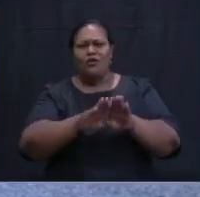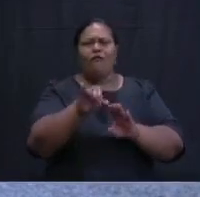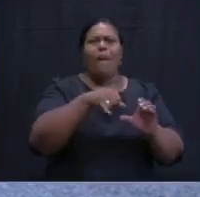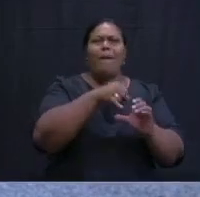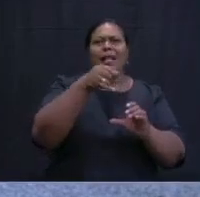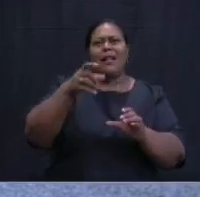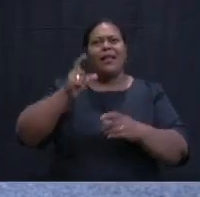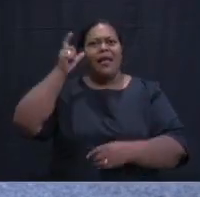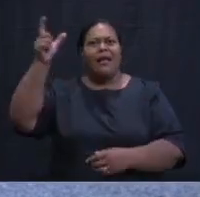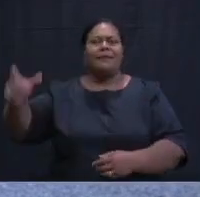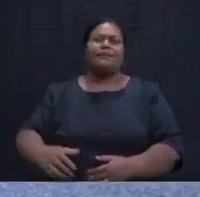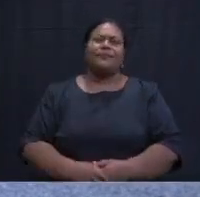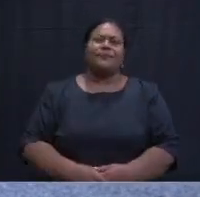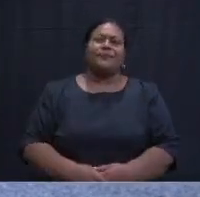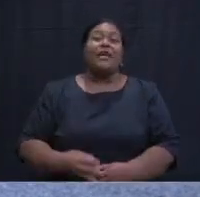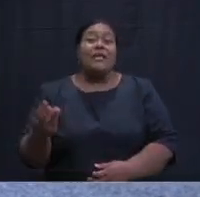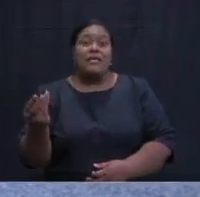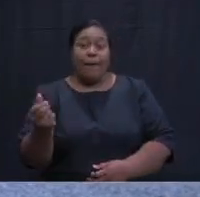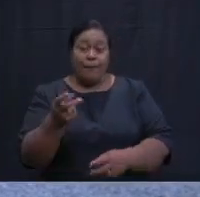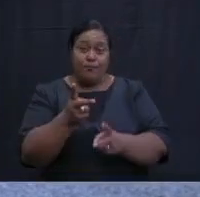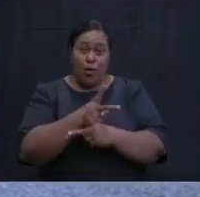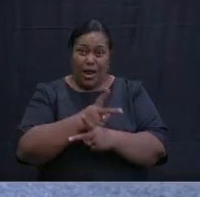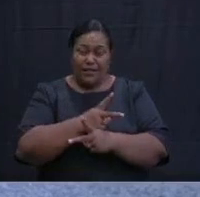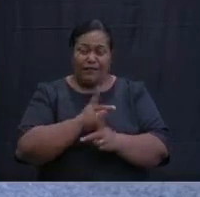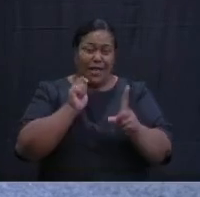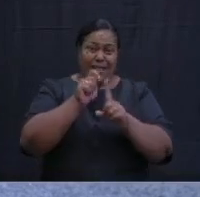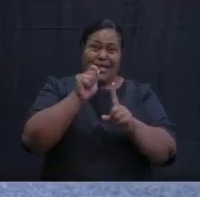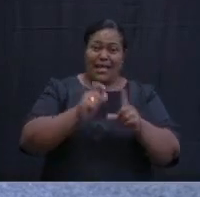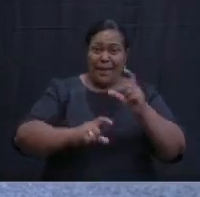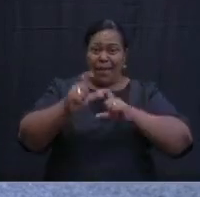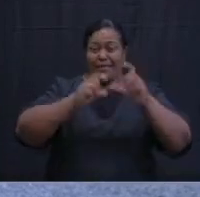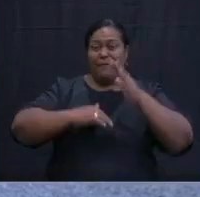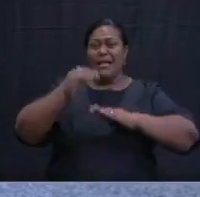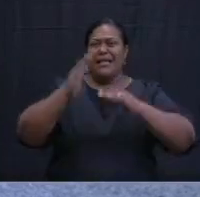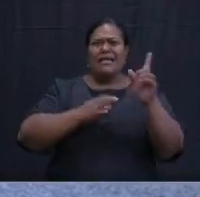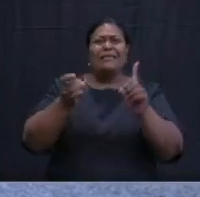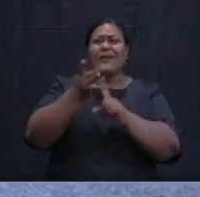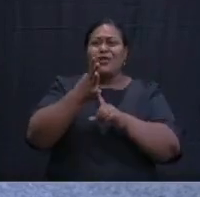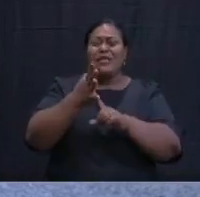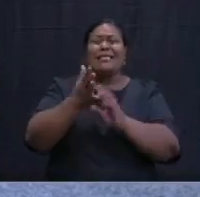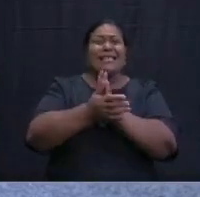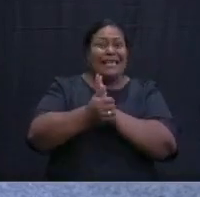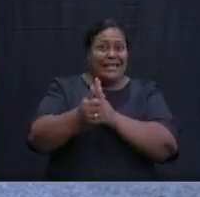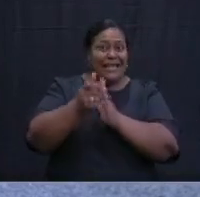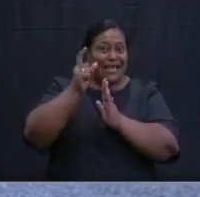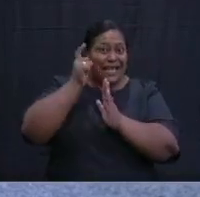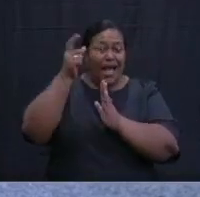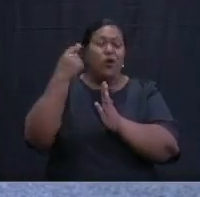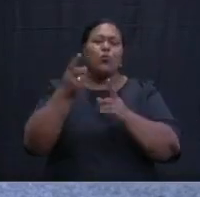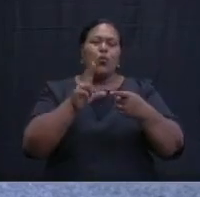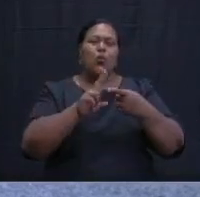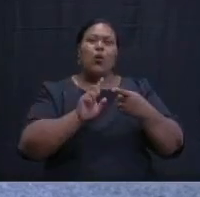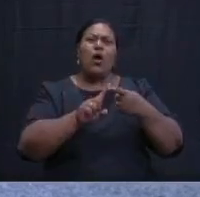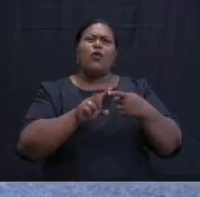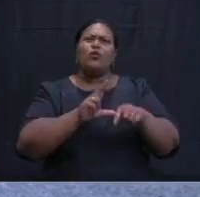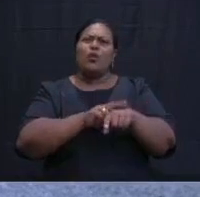medical care. Some of the product of this targeted capacity building in specialized medical care are Dr.